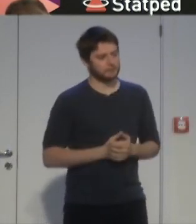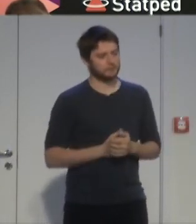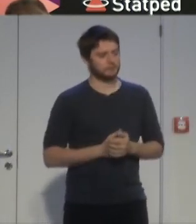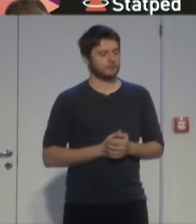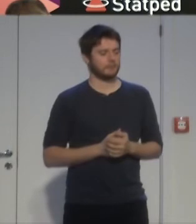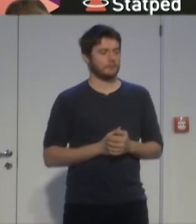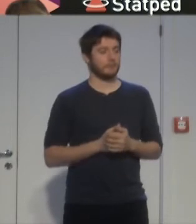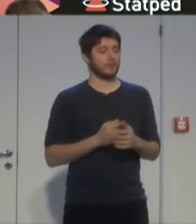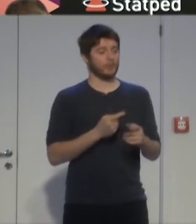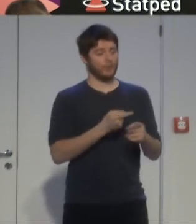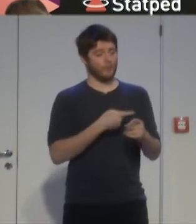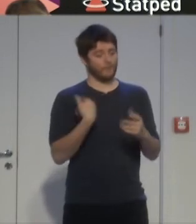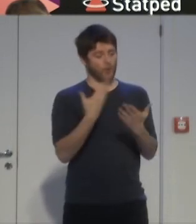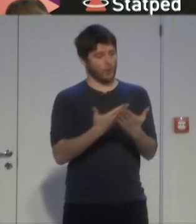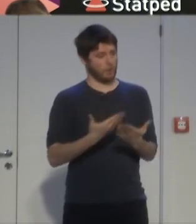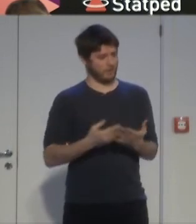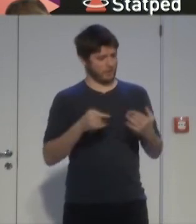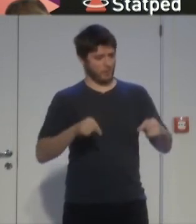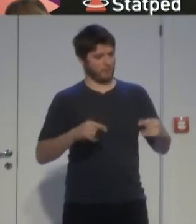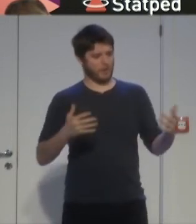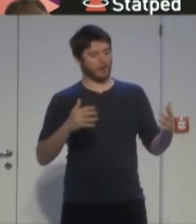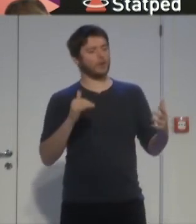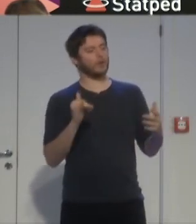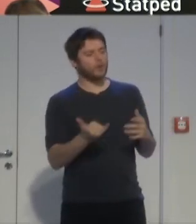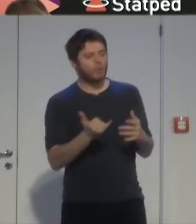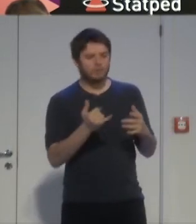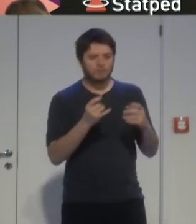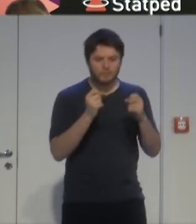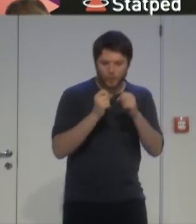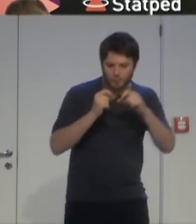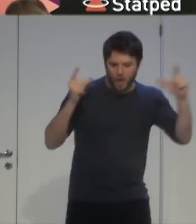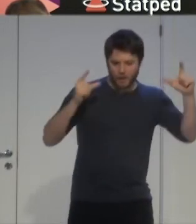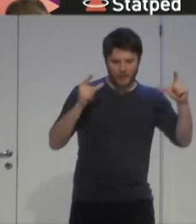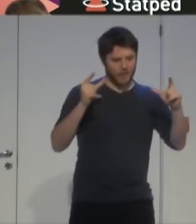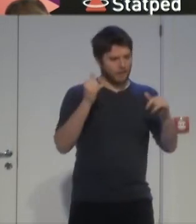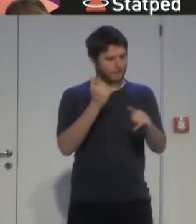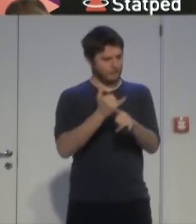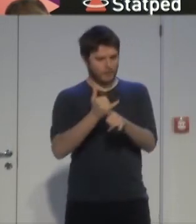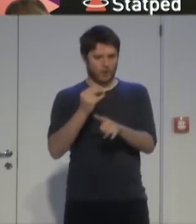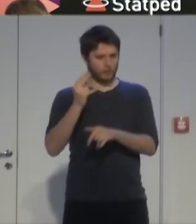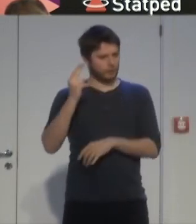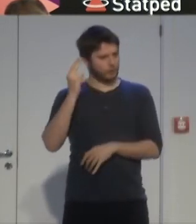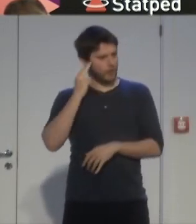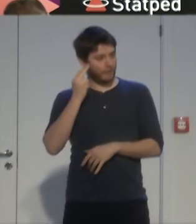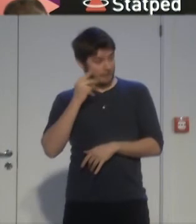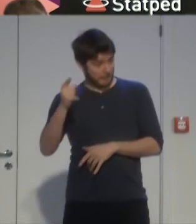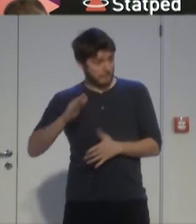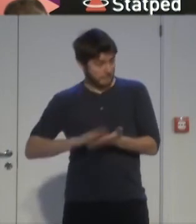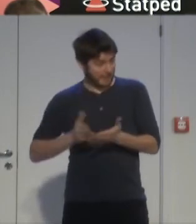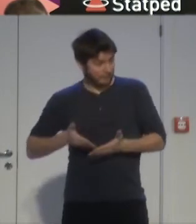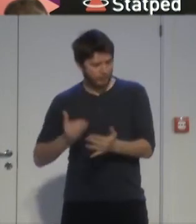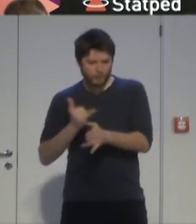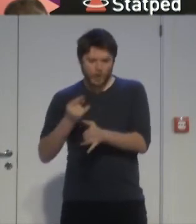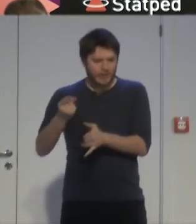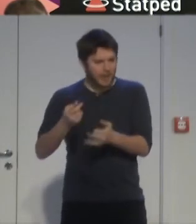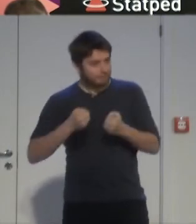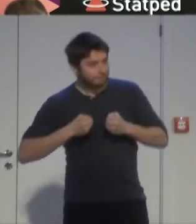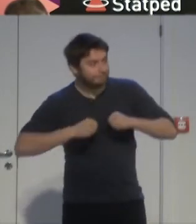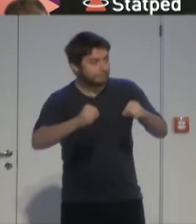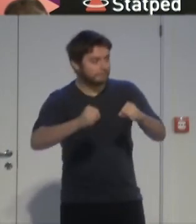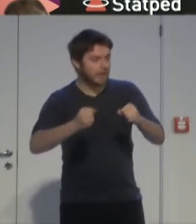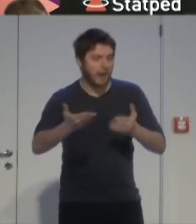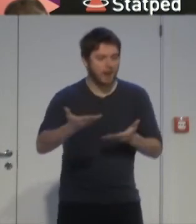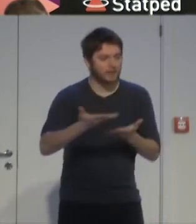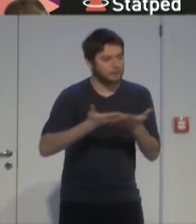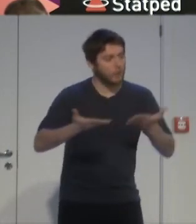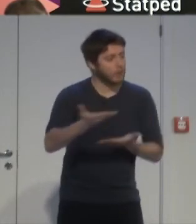So our task then is to detect how persons with congenital deafblindness engage in languaging. It is not a question